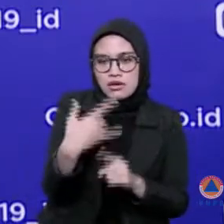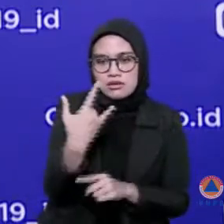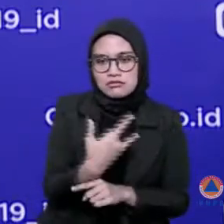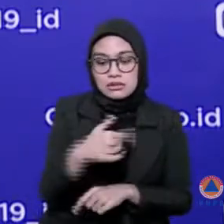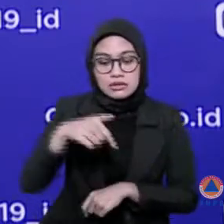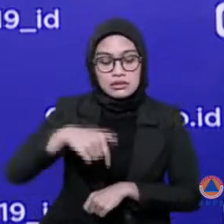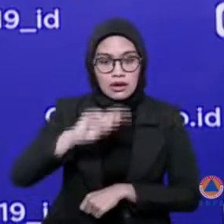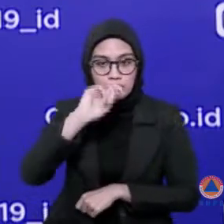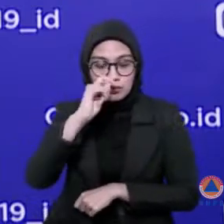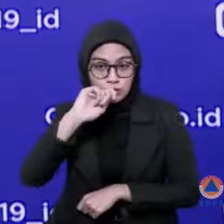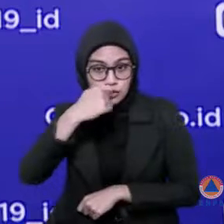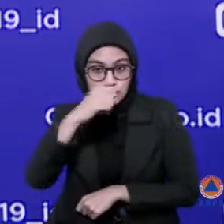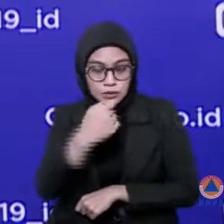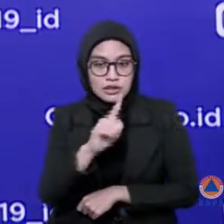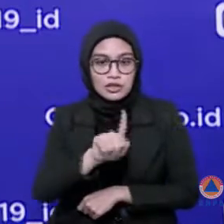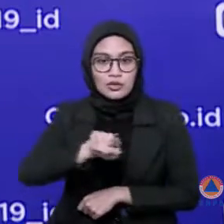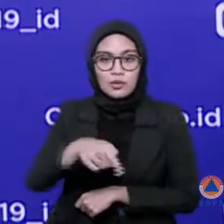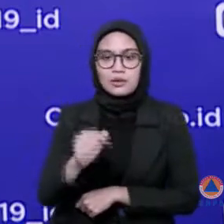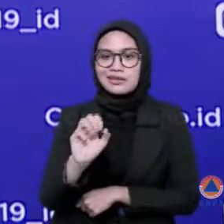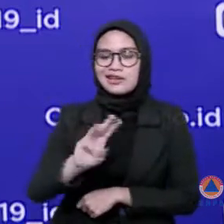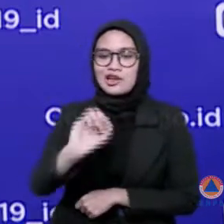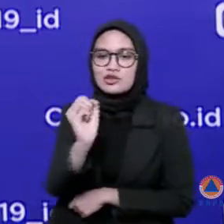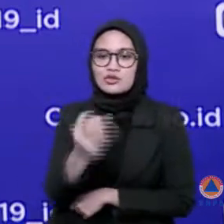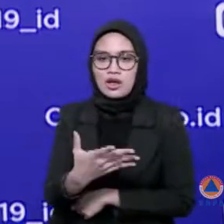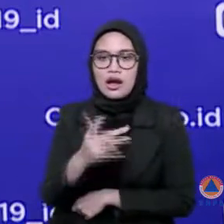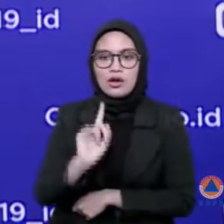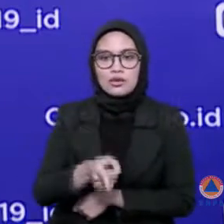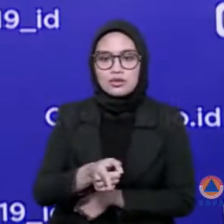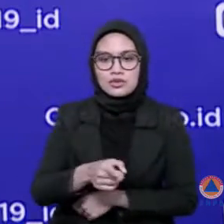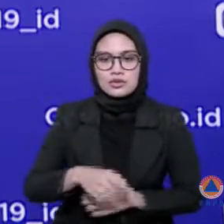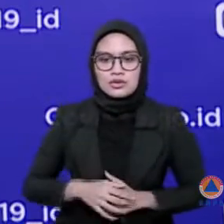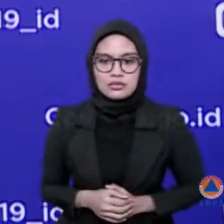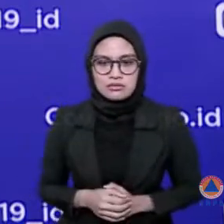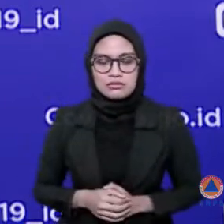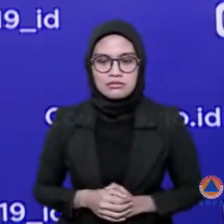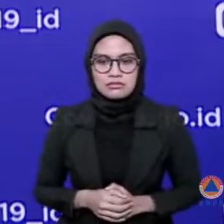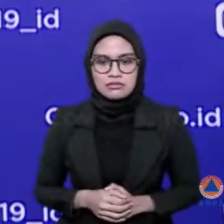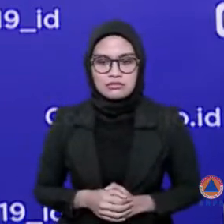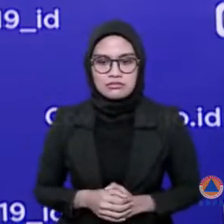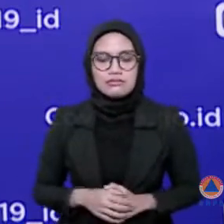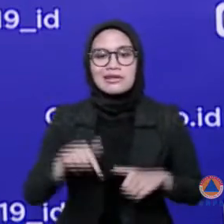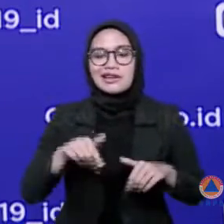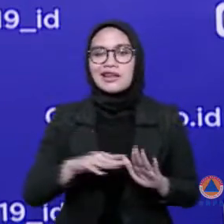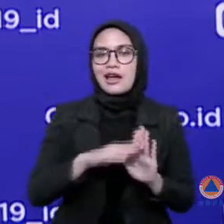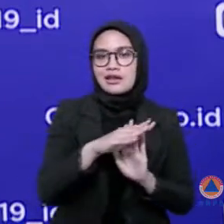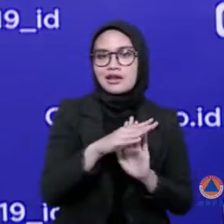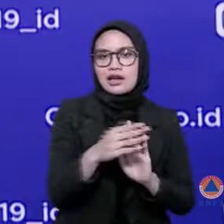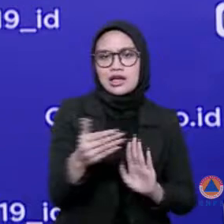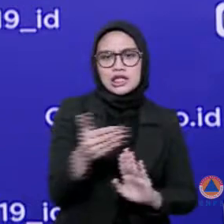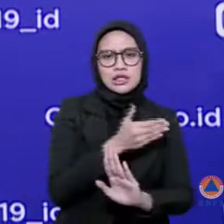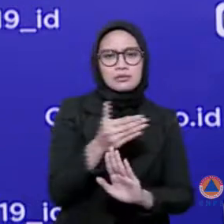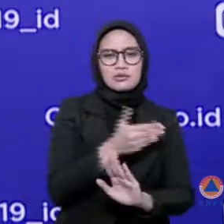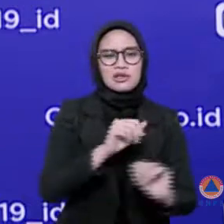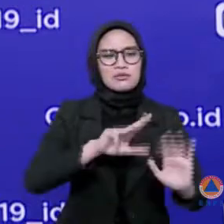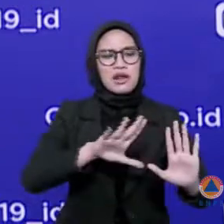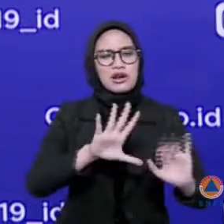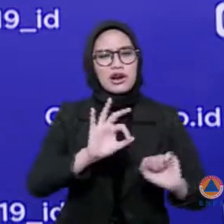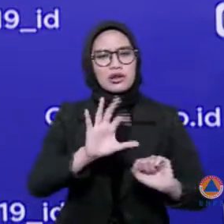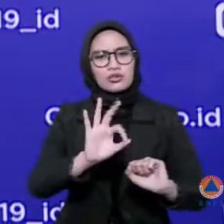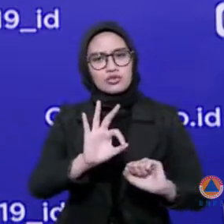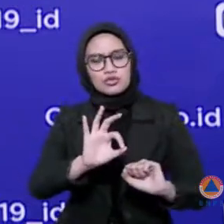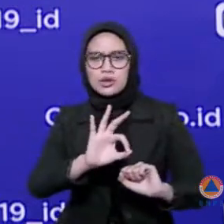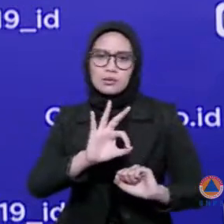million people were screened during the last week, which is an increase from the previous weeks of around